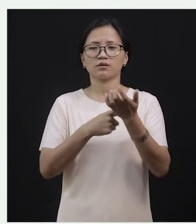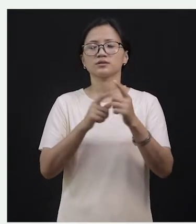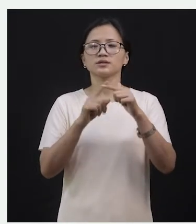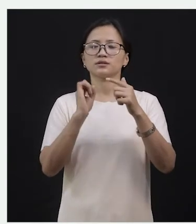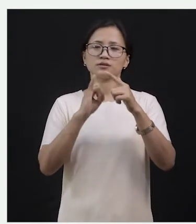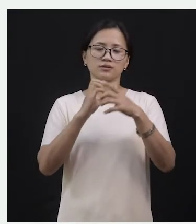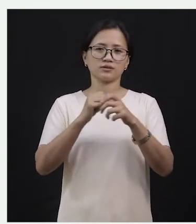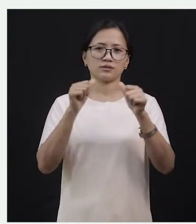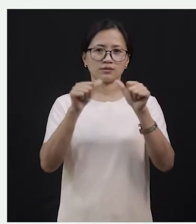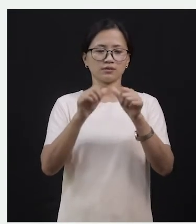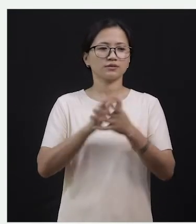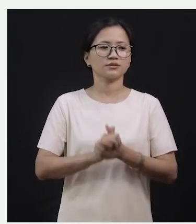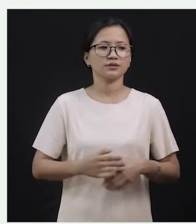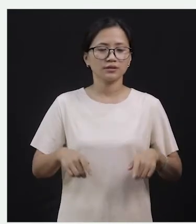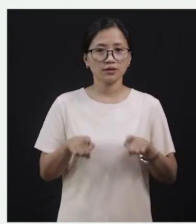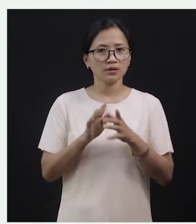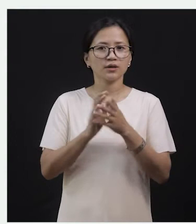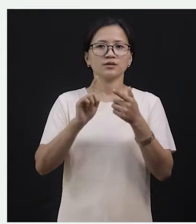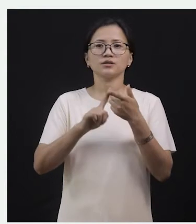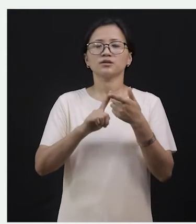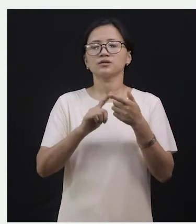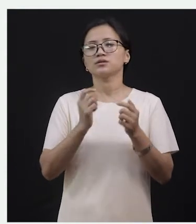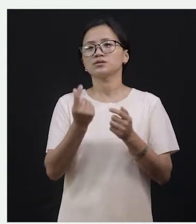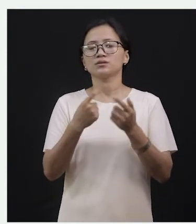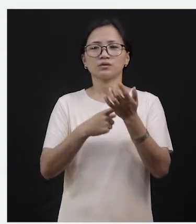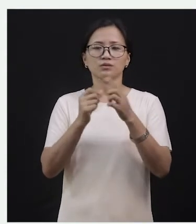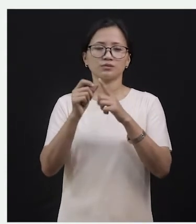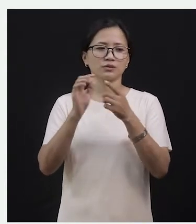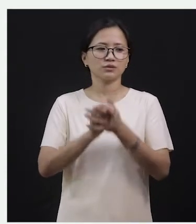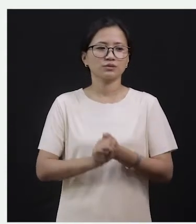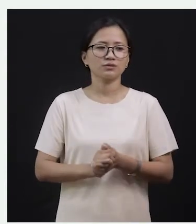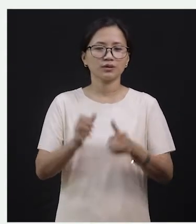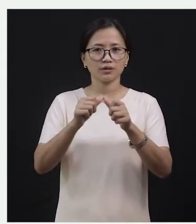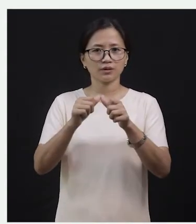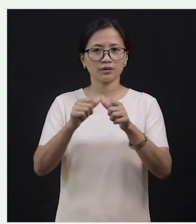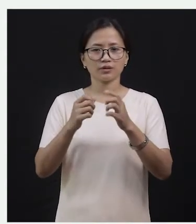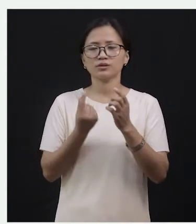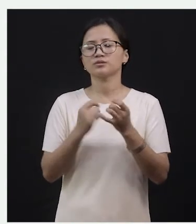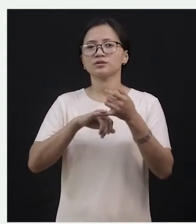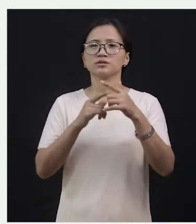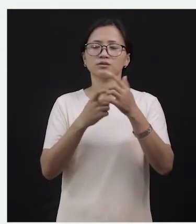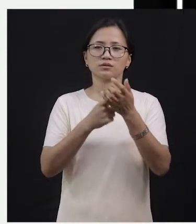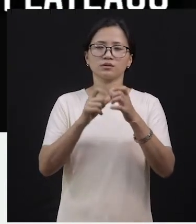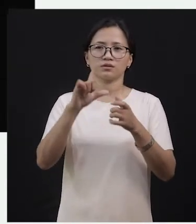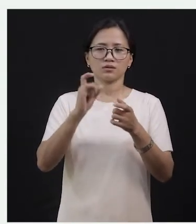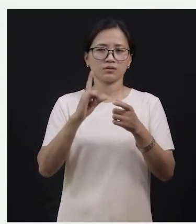the biggest continent is Asia and the smallest continent is Australia. Okay.